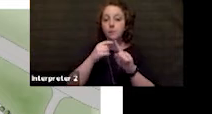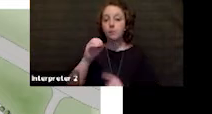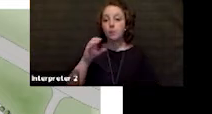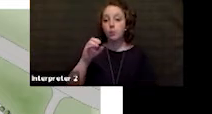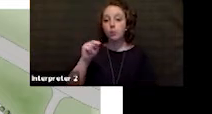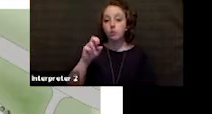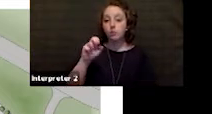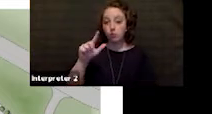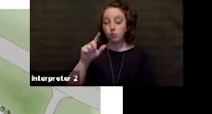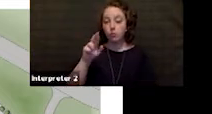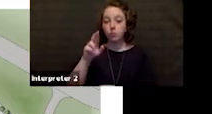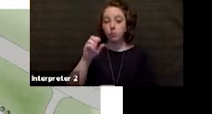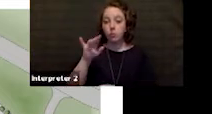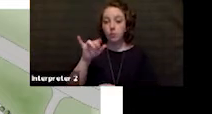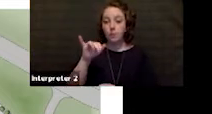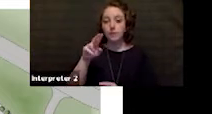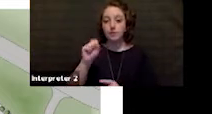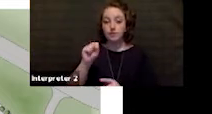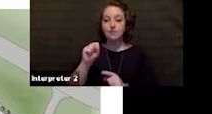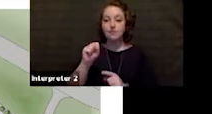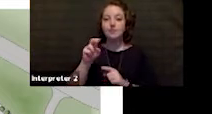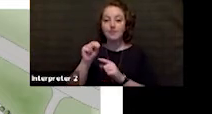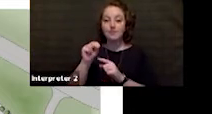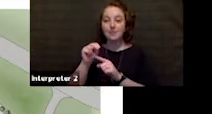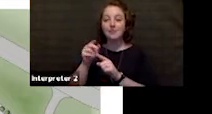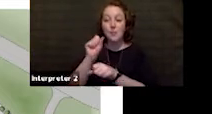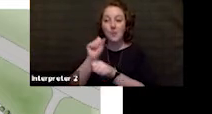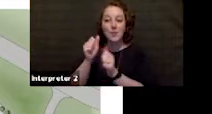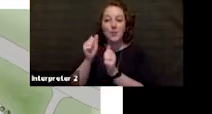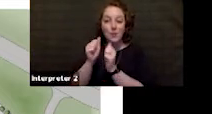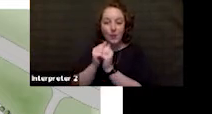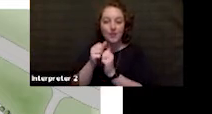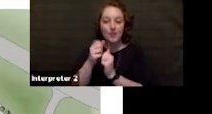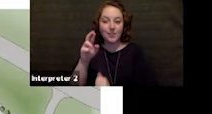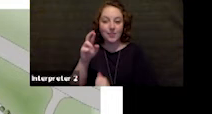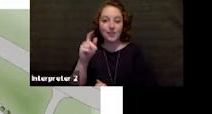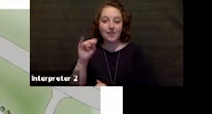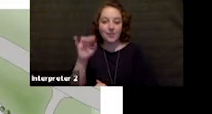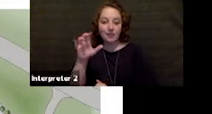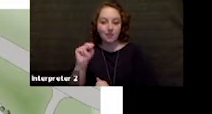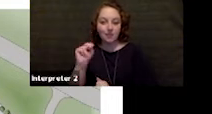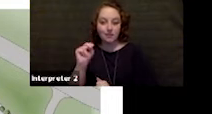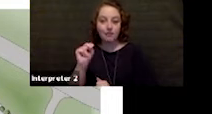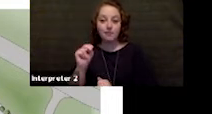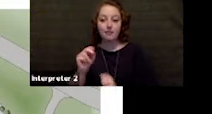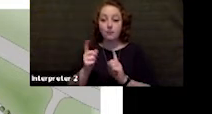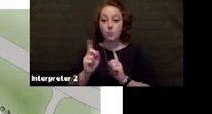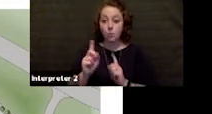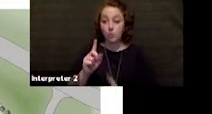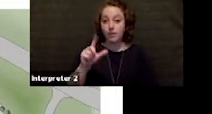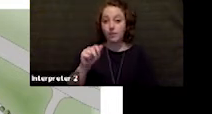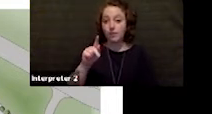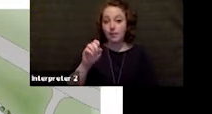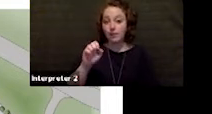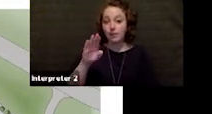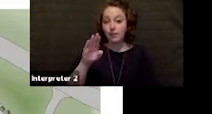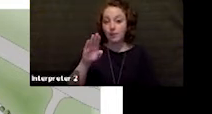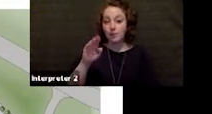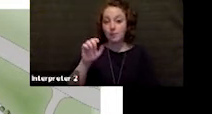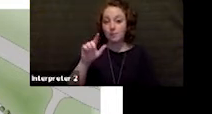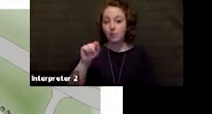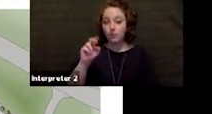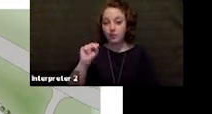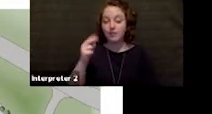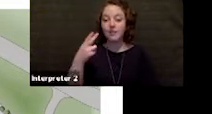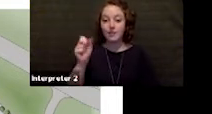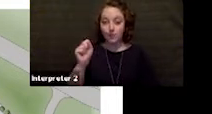with Dr. Kincannon. So the first one we want to talk about is Lake Belton High School. And this project